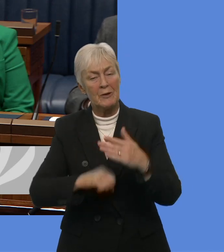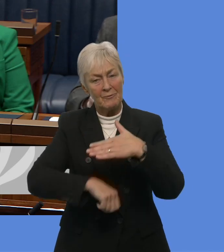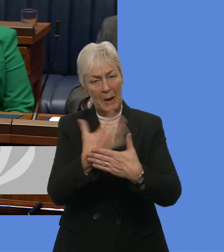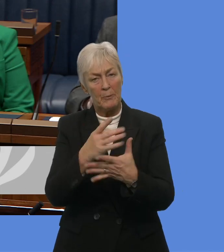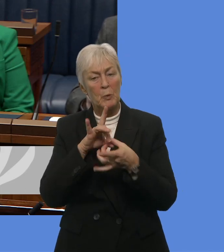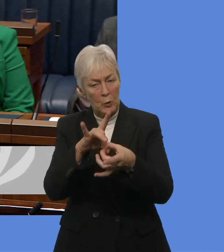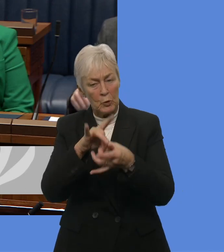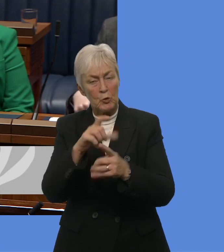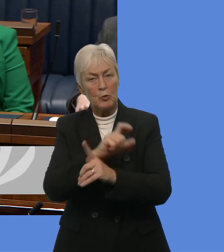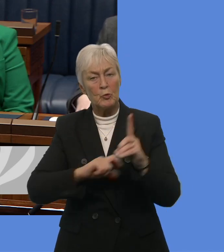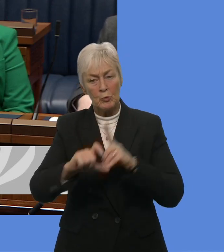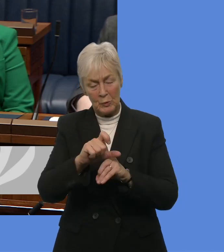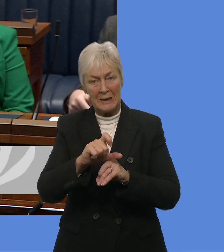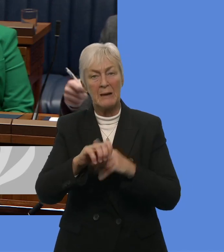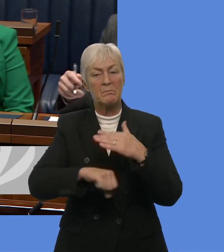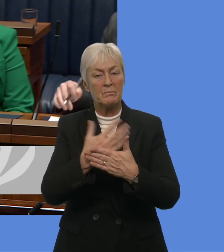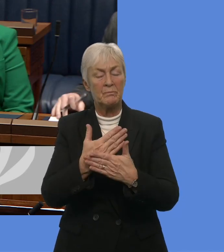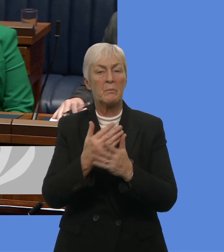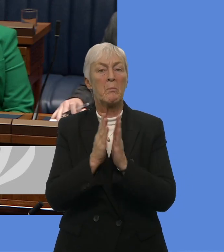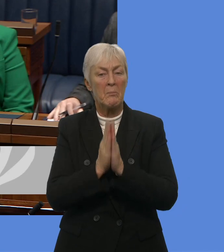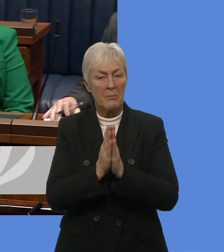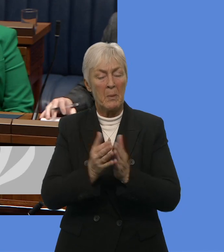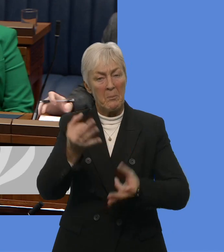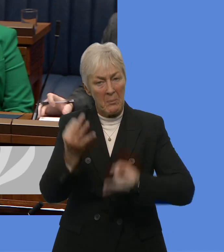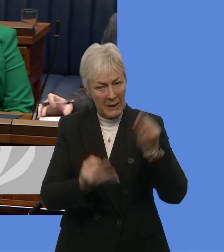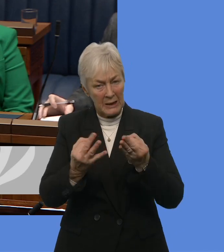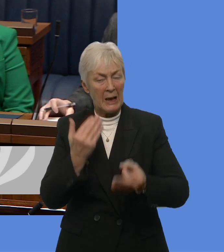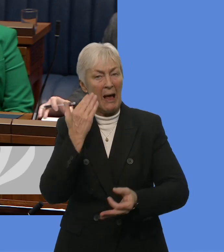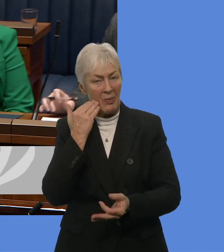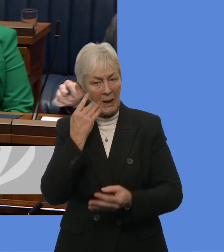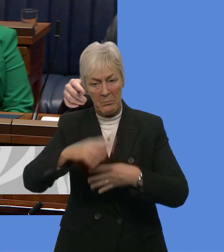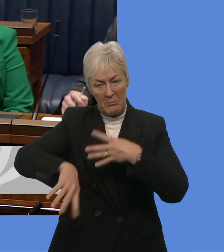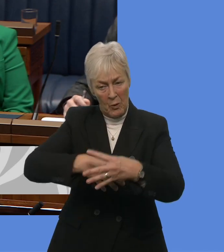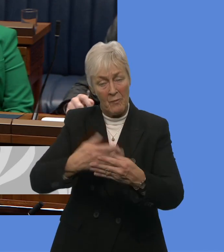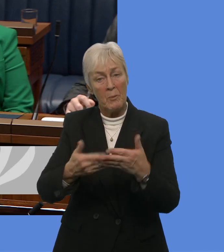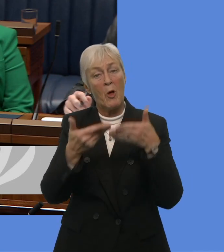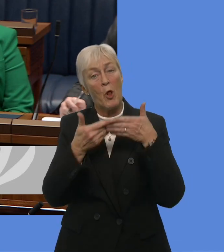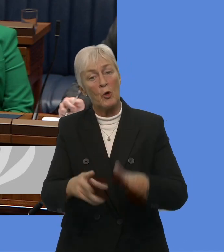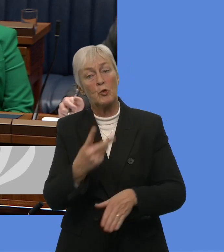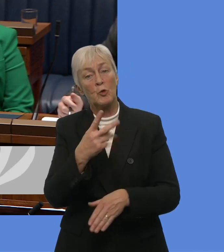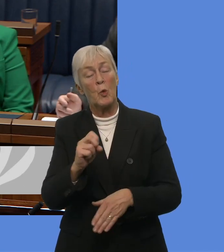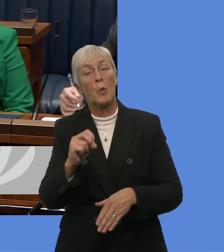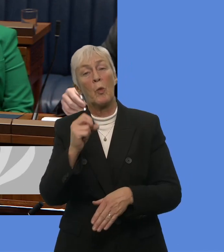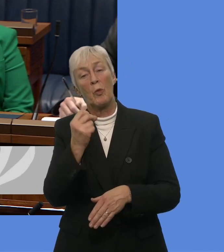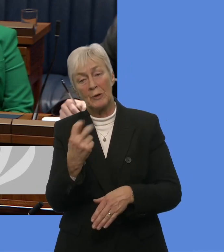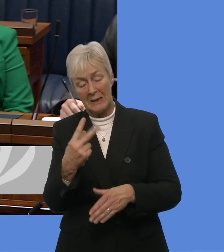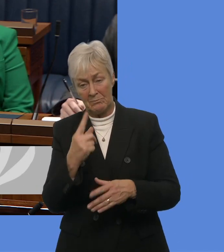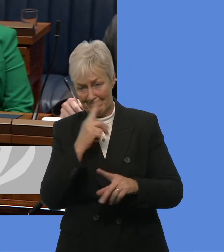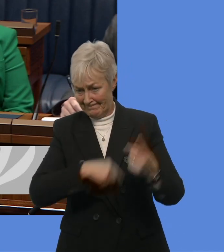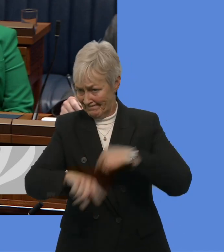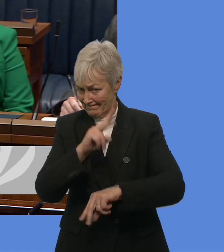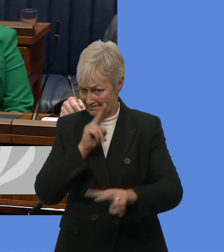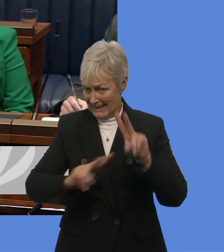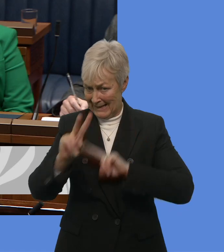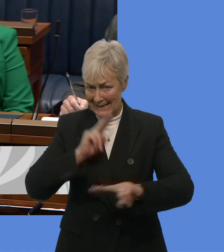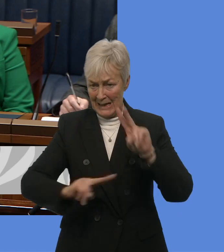between people of different political, ethnic and religious backgrounds. Since its launch in 2013, we can all recognise that considerable progress has